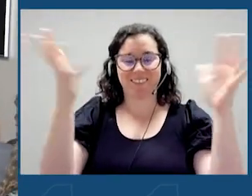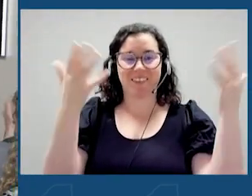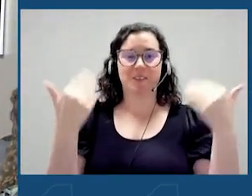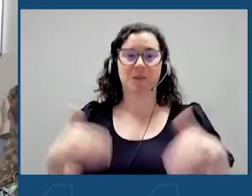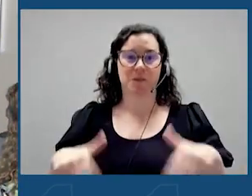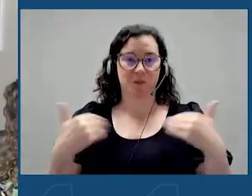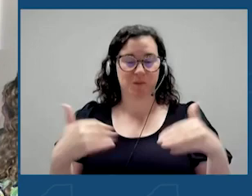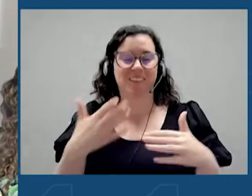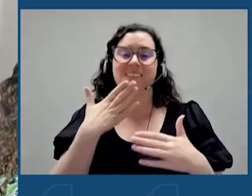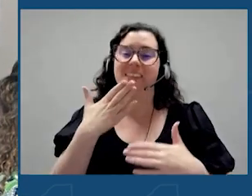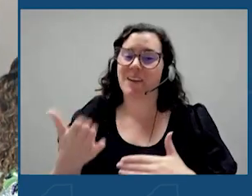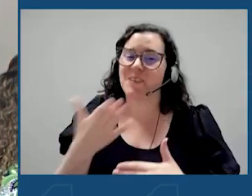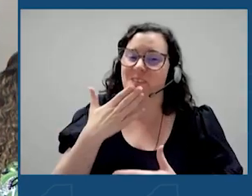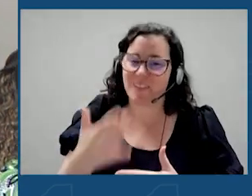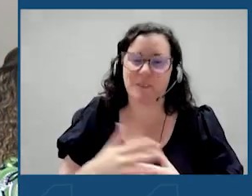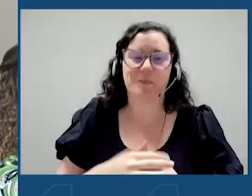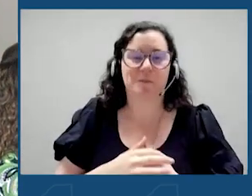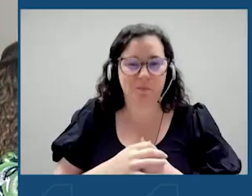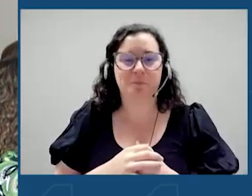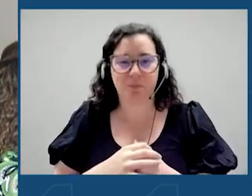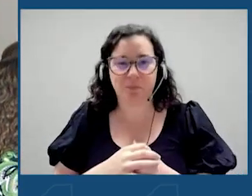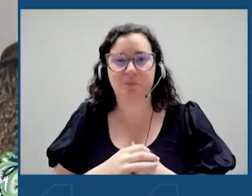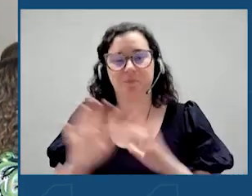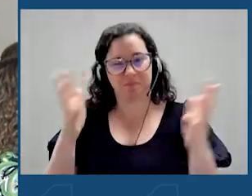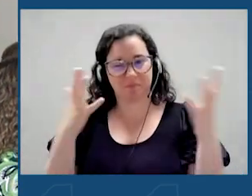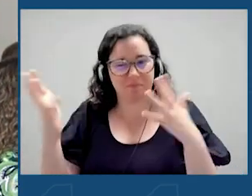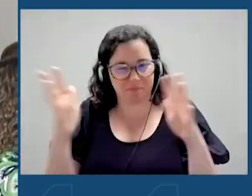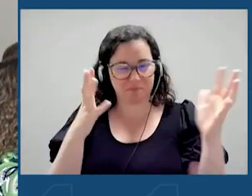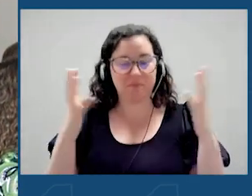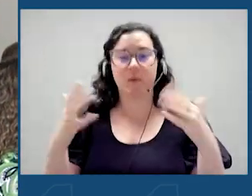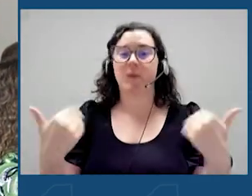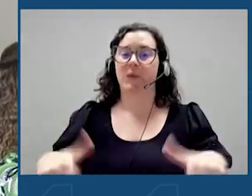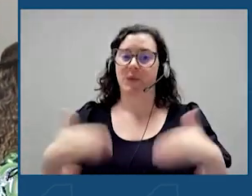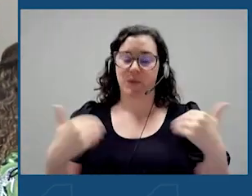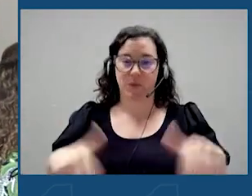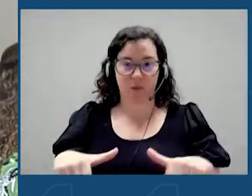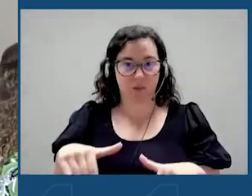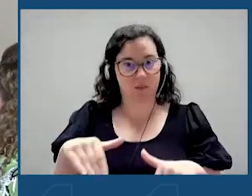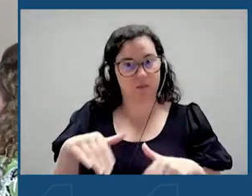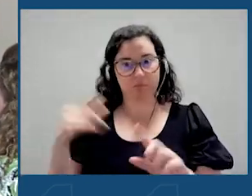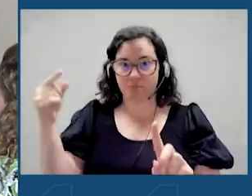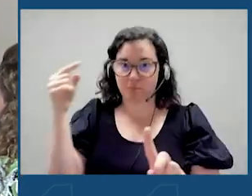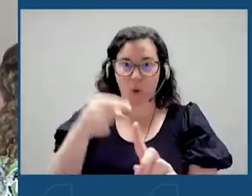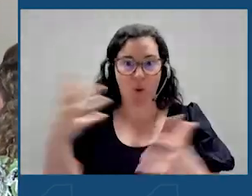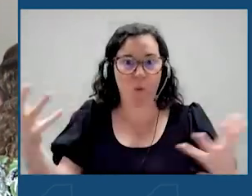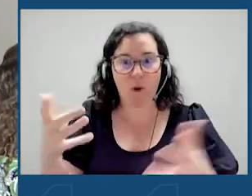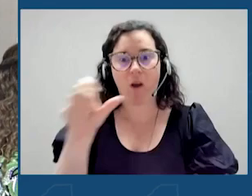thank you. It is all about the workforce,